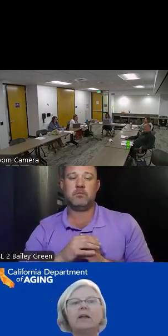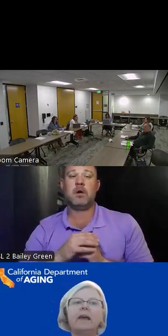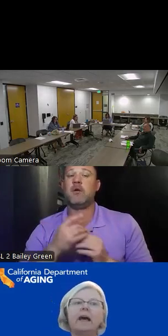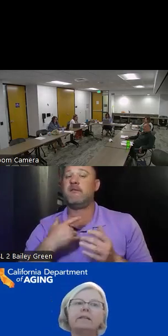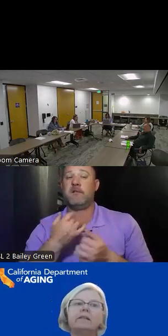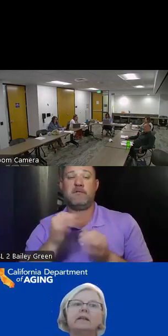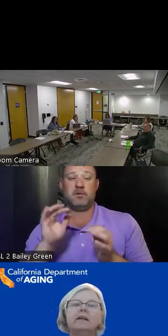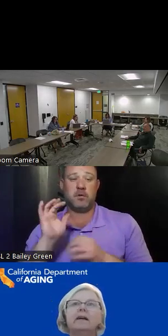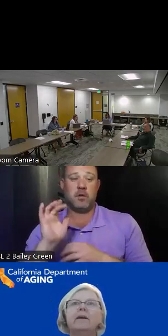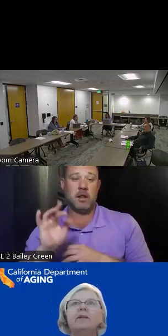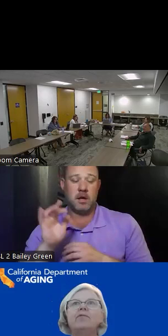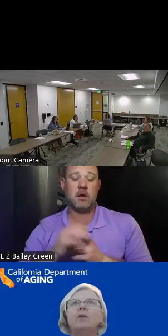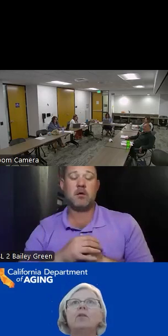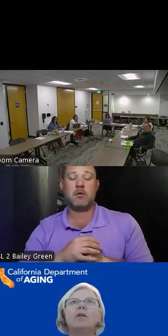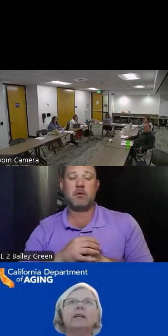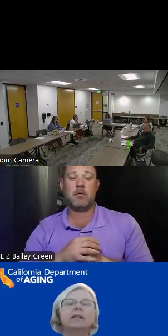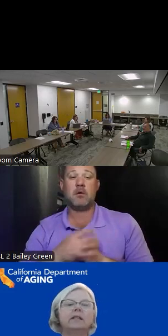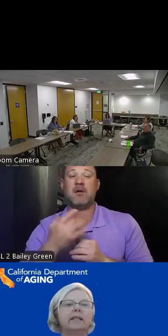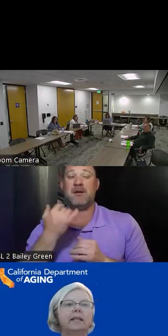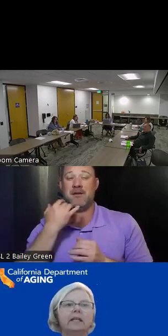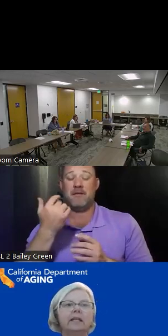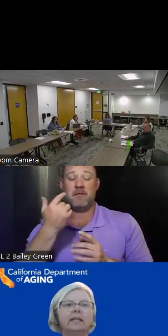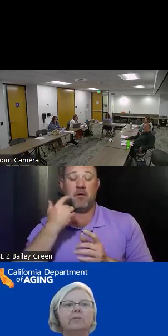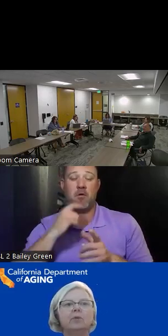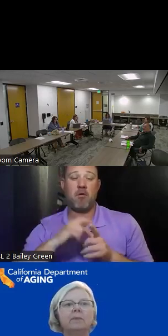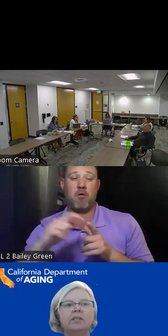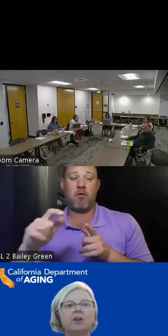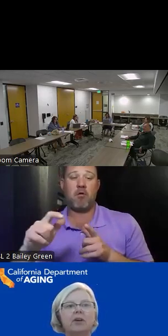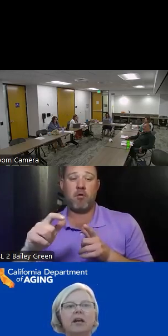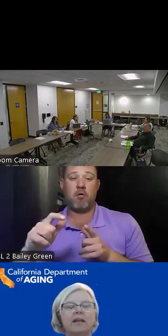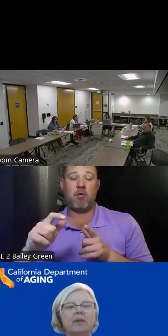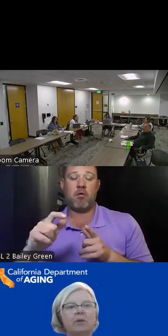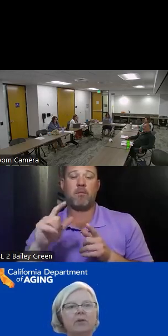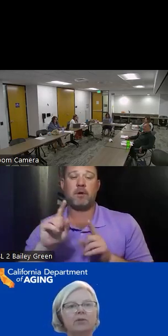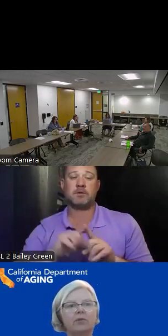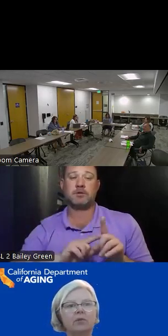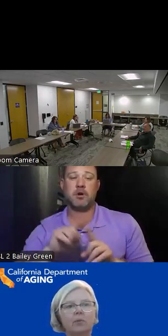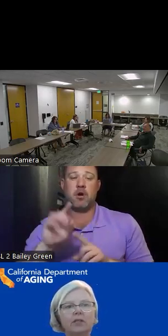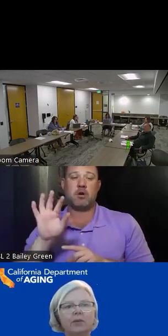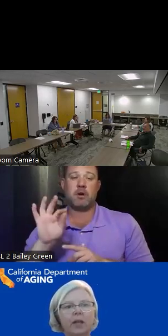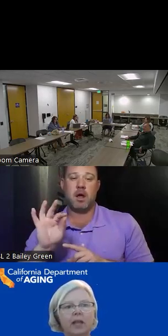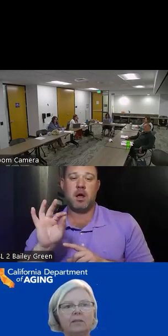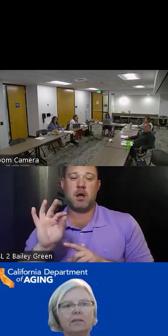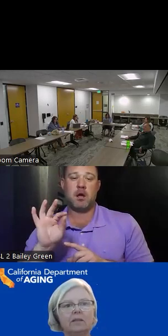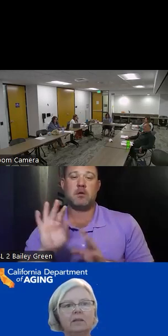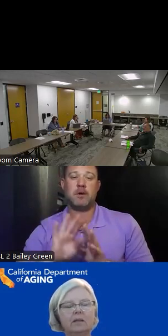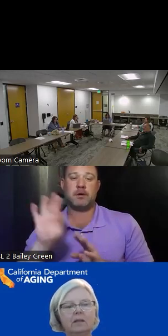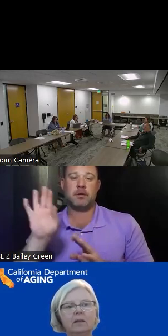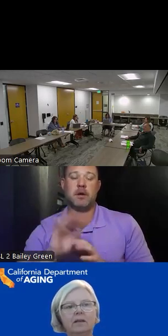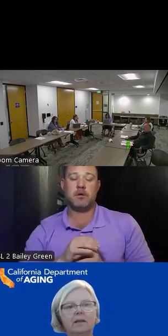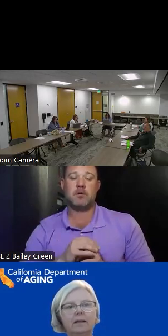free to click on that. And if you are calling in, it would be *9 that would also raise your hand.